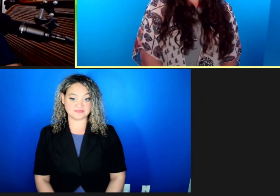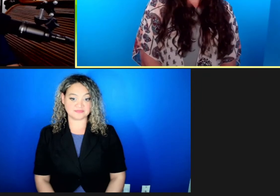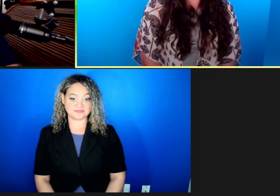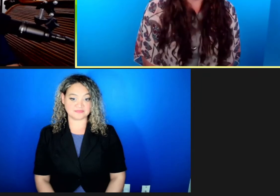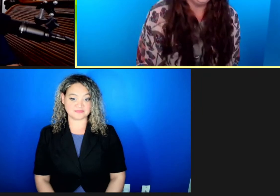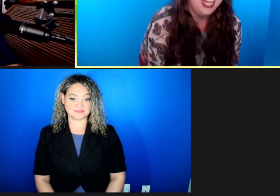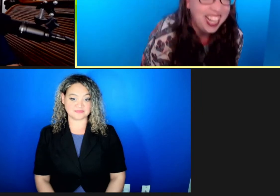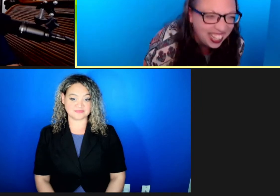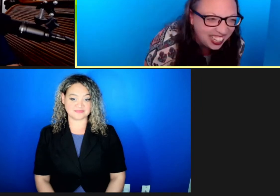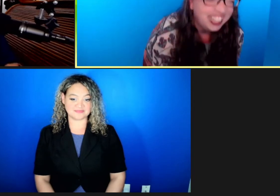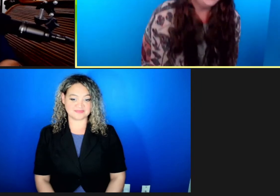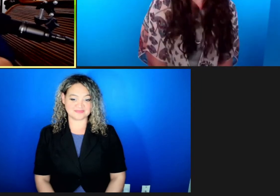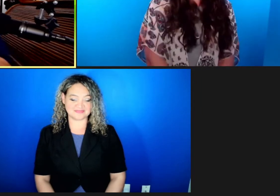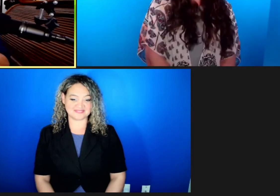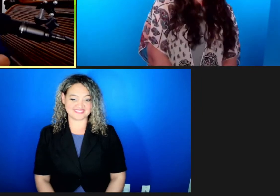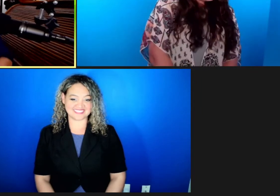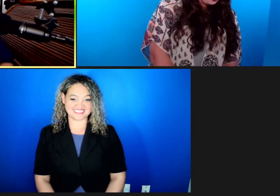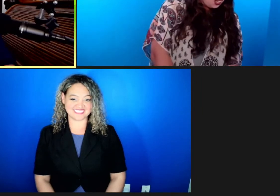No.